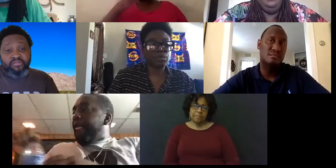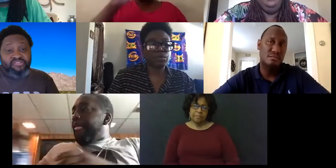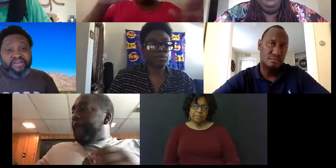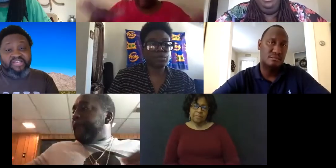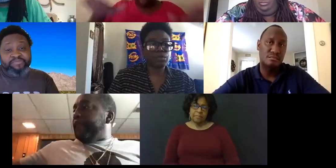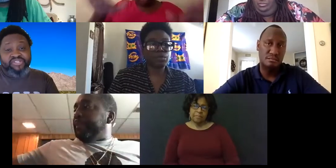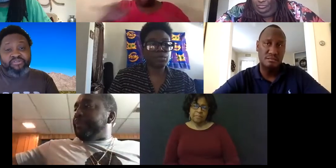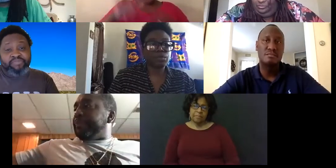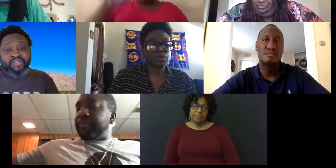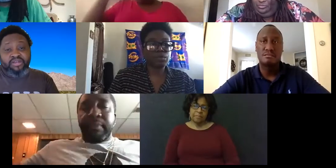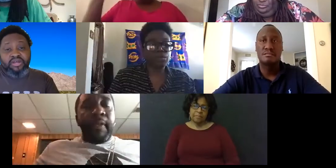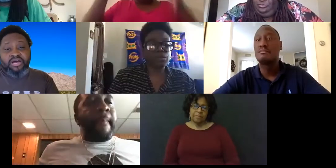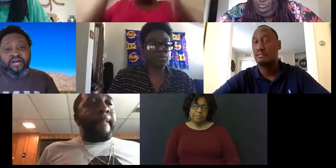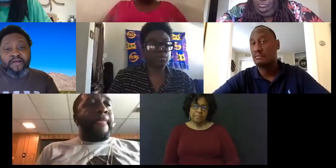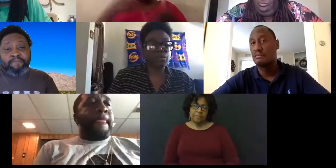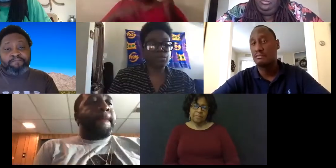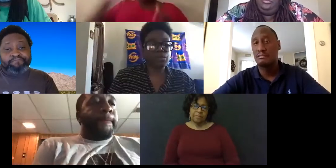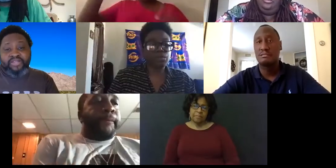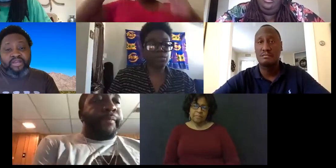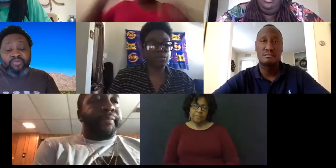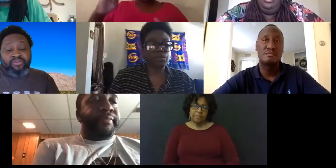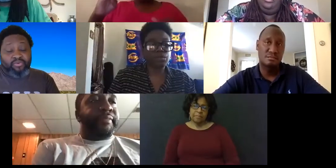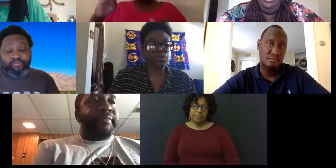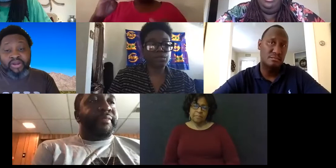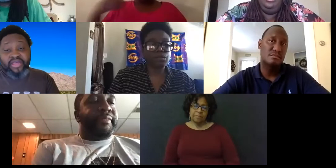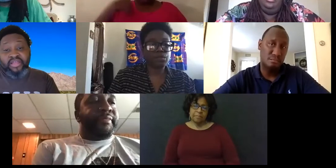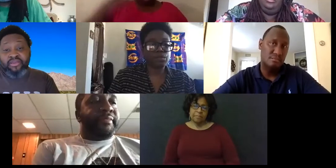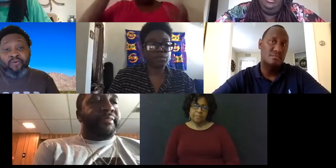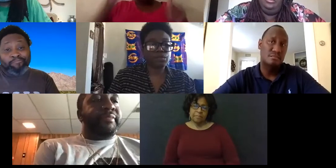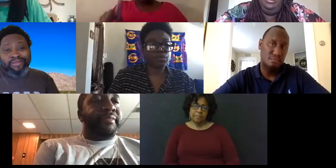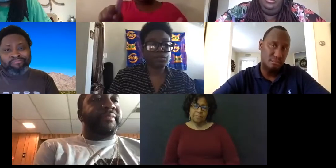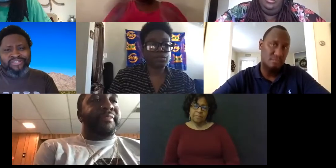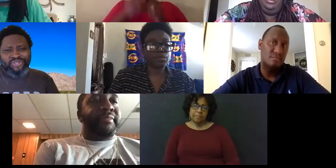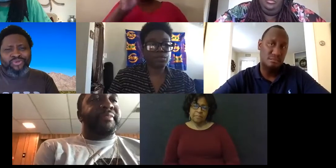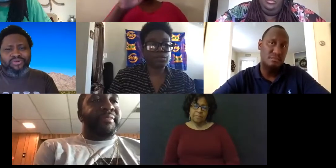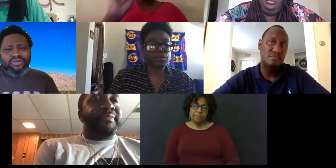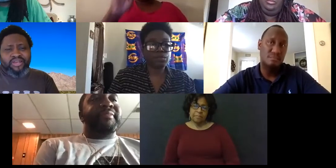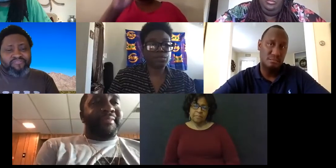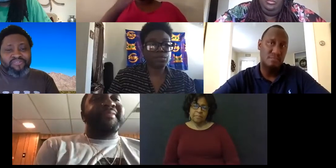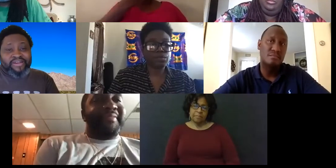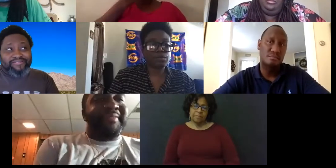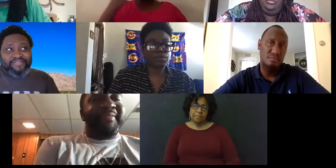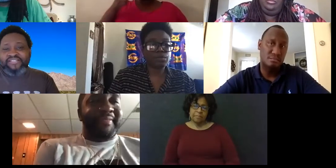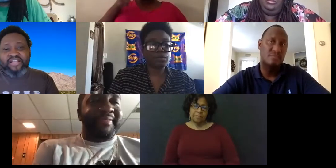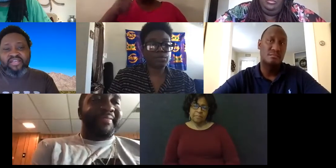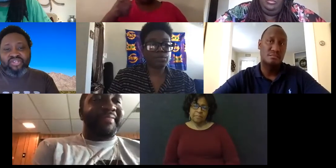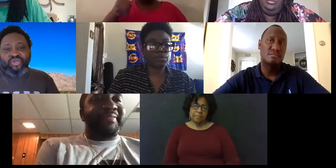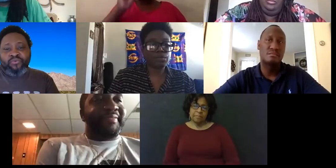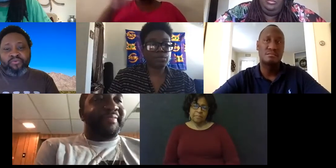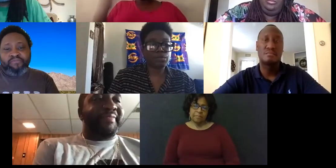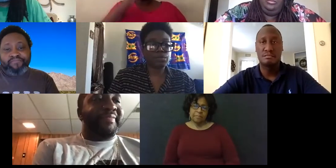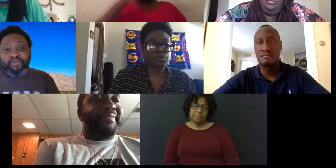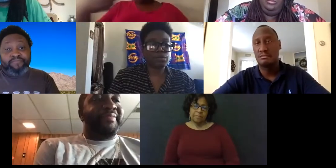what somebody expects you to be. And I would agree with Bri, like, yo, be the best you. And if somebody doesn't like